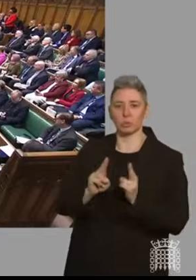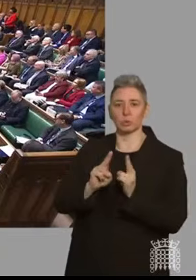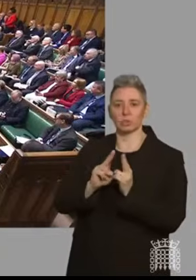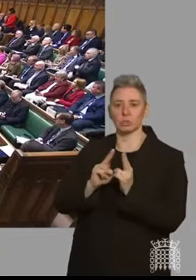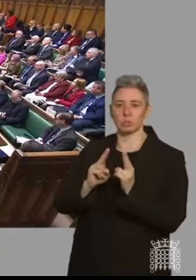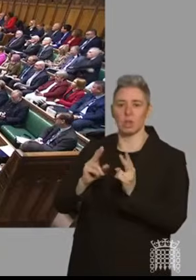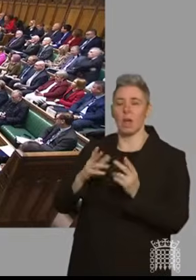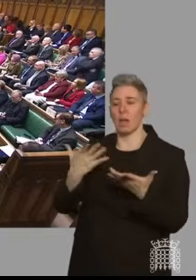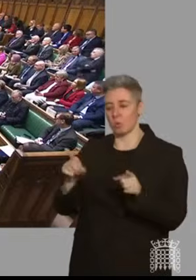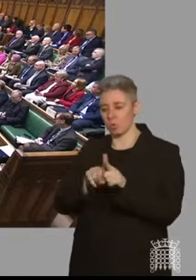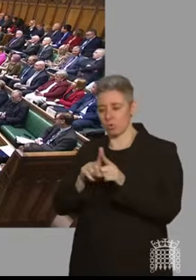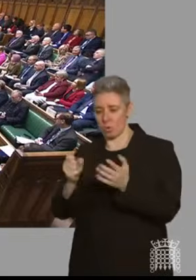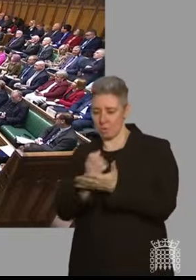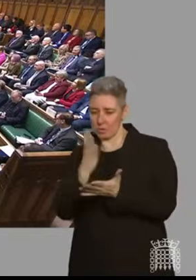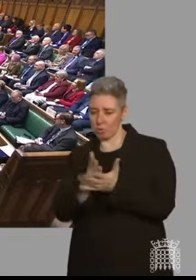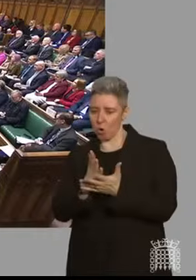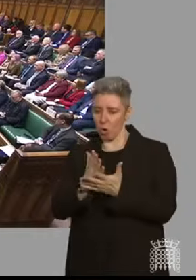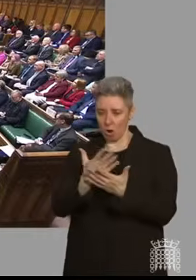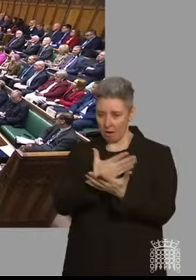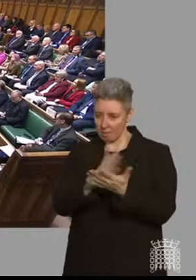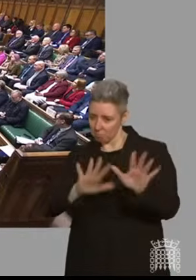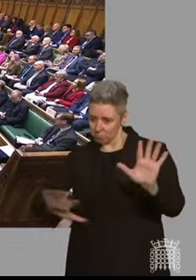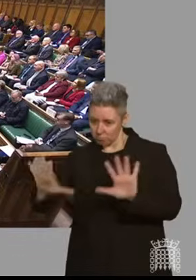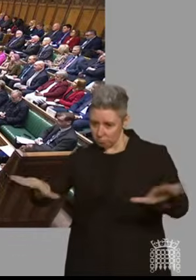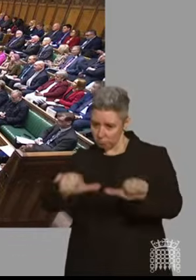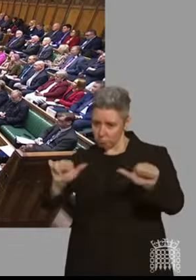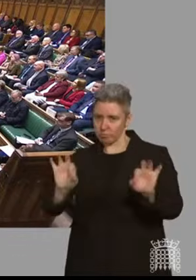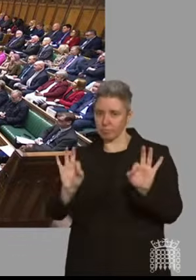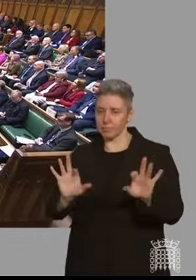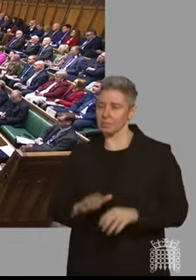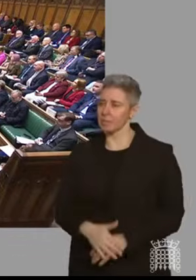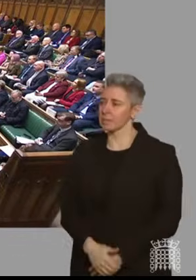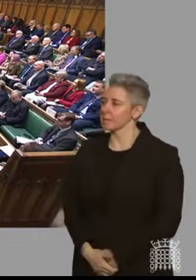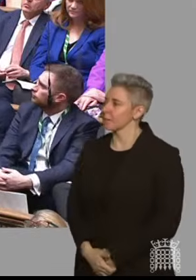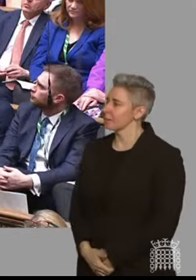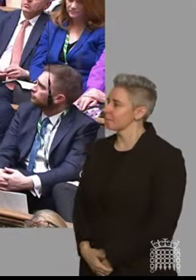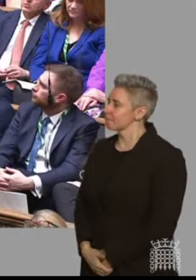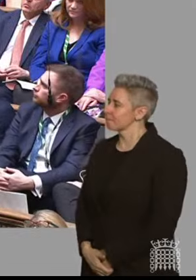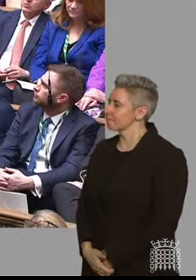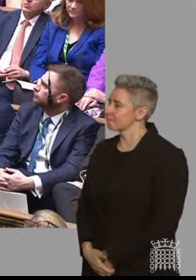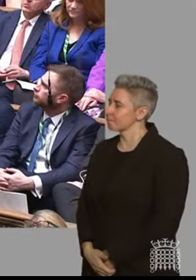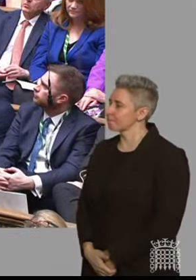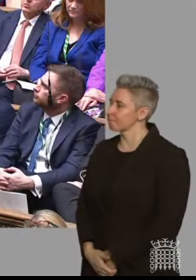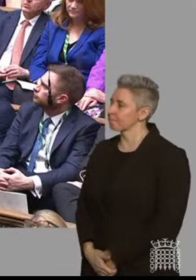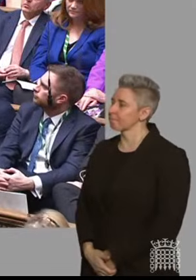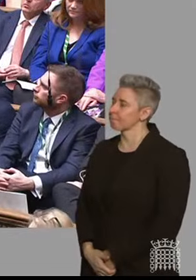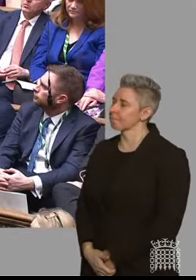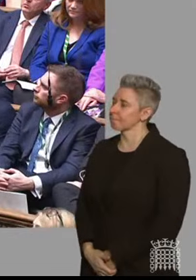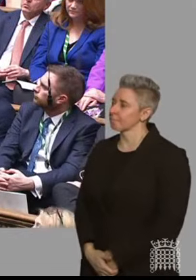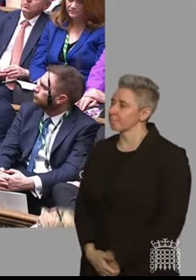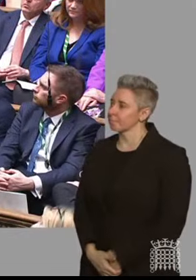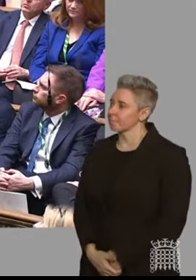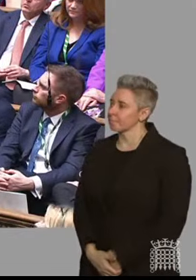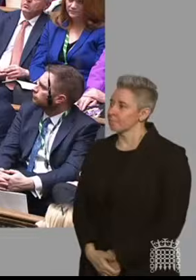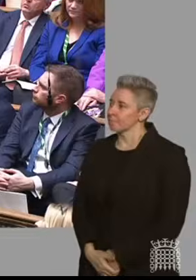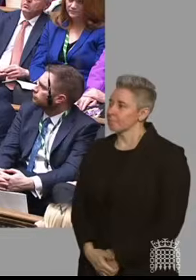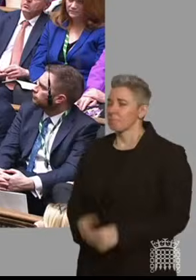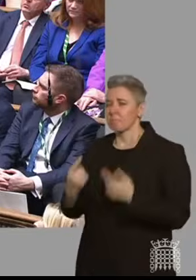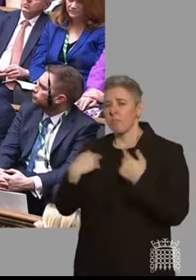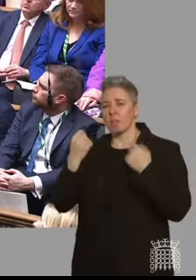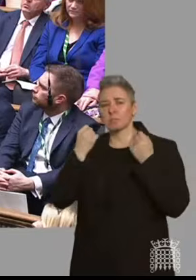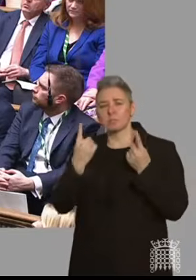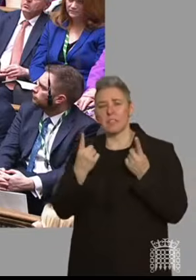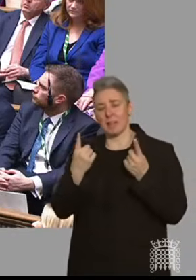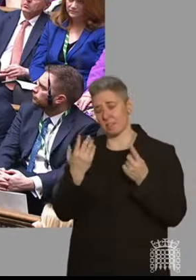Thank you, Mr. Speaker. I understand the latest scheme that's been considered is to pay migrants thousands of pounds to leave Britain. Prime